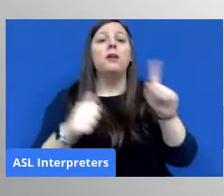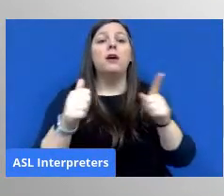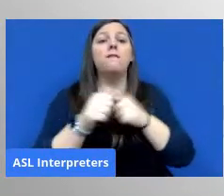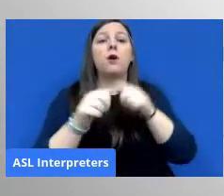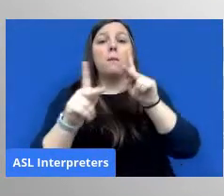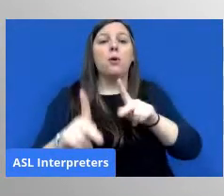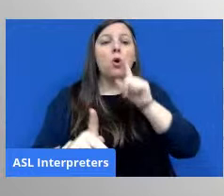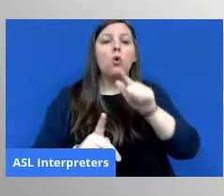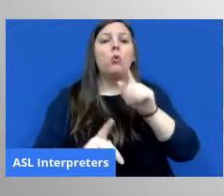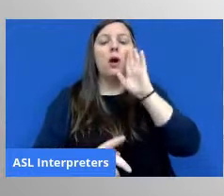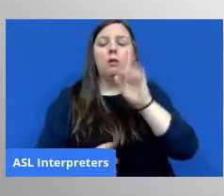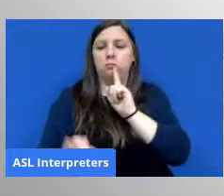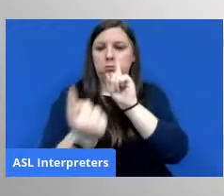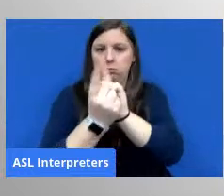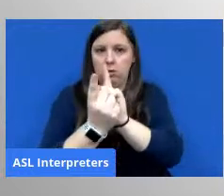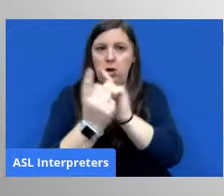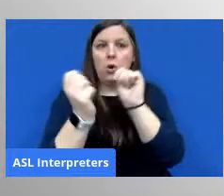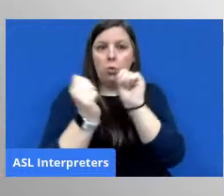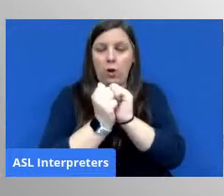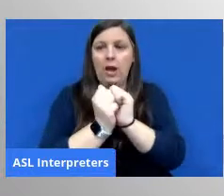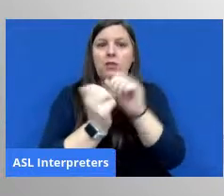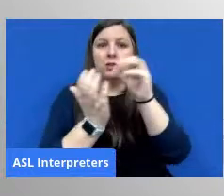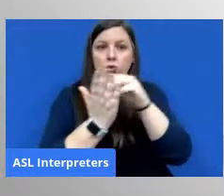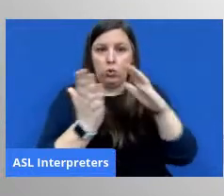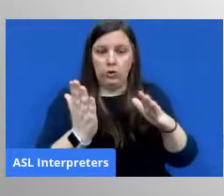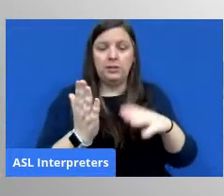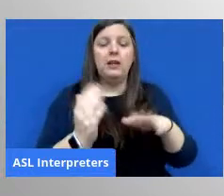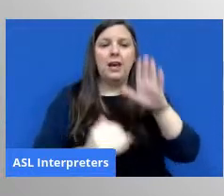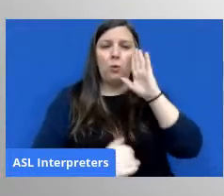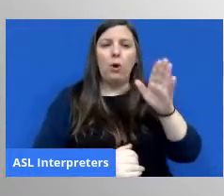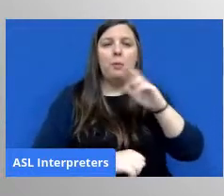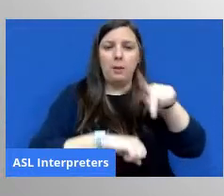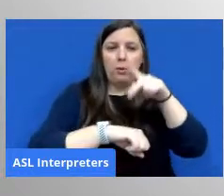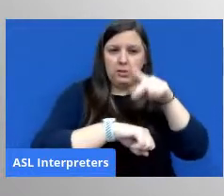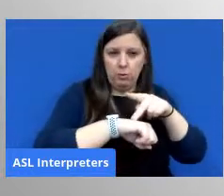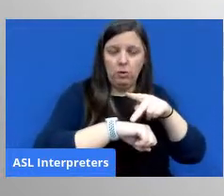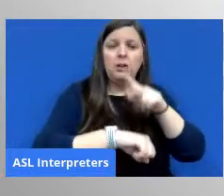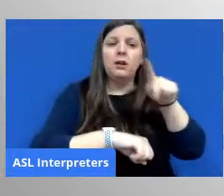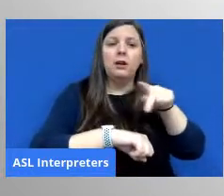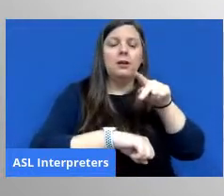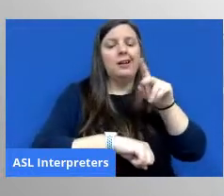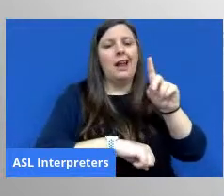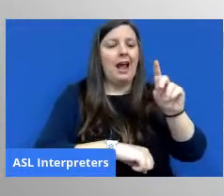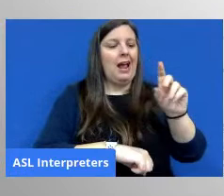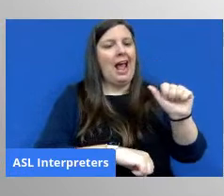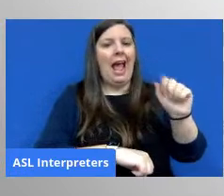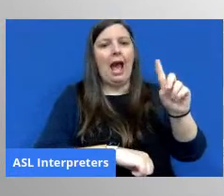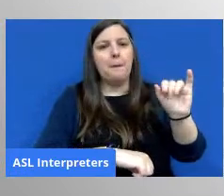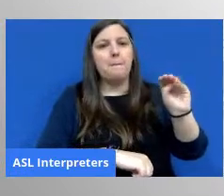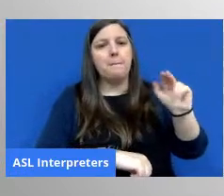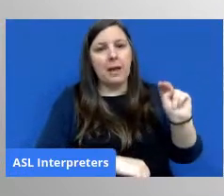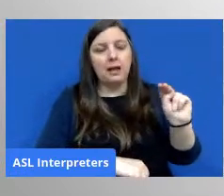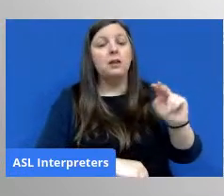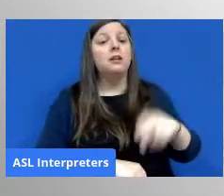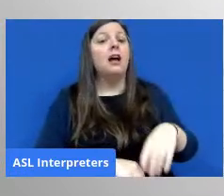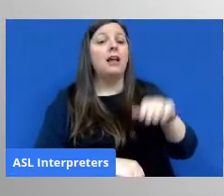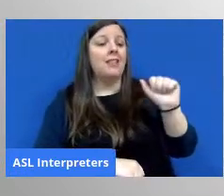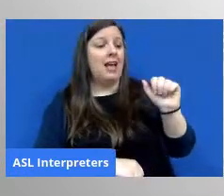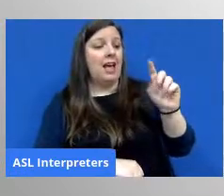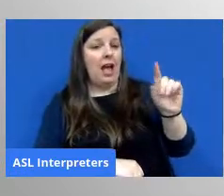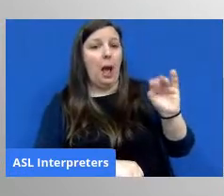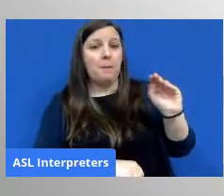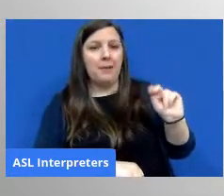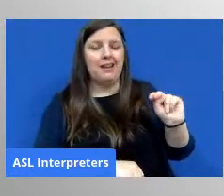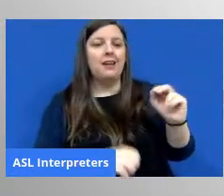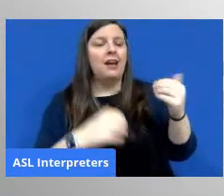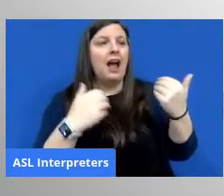some level of discretion in how they handle. We have a code of conduct, we have law, we have defects requirements,